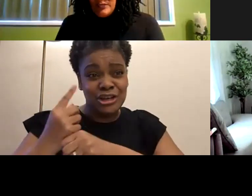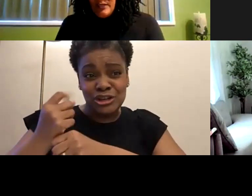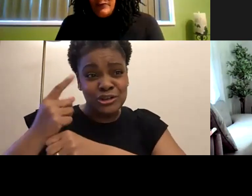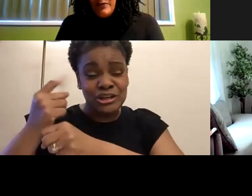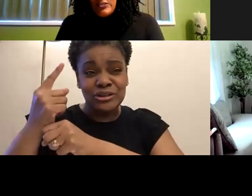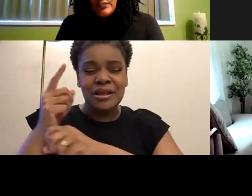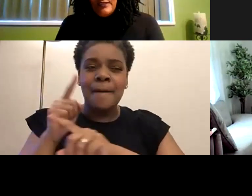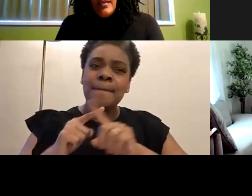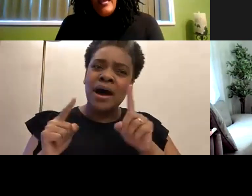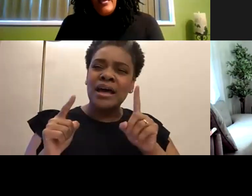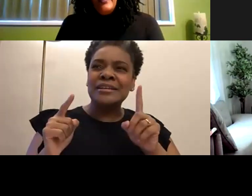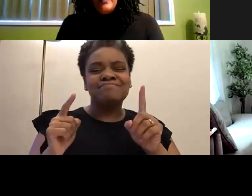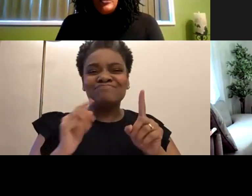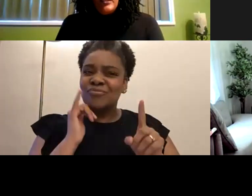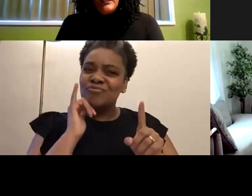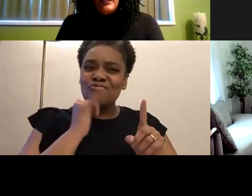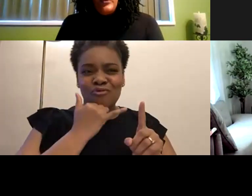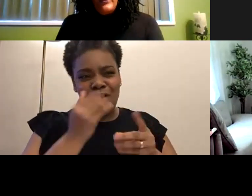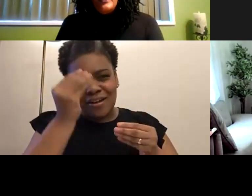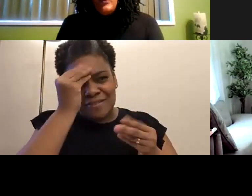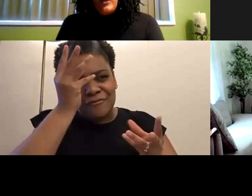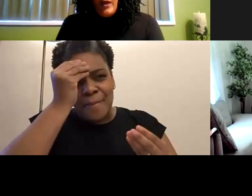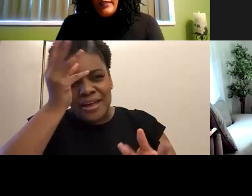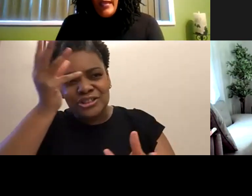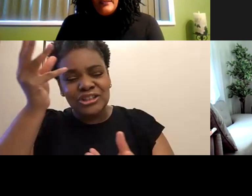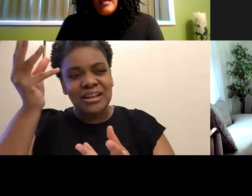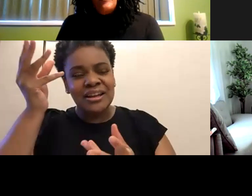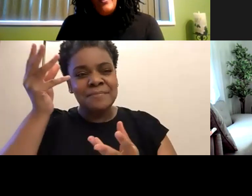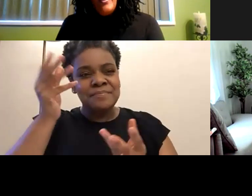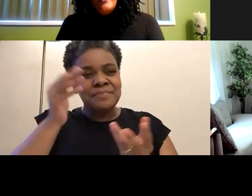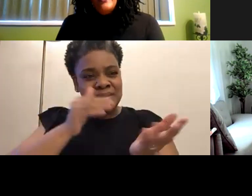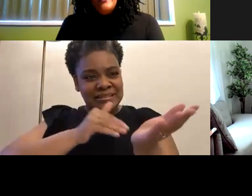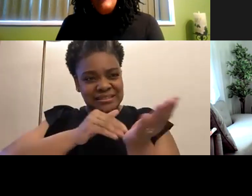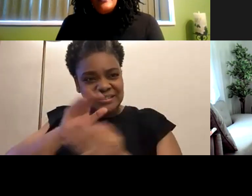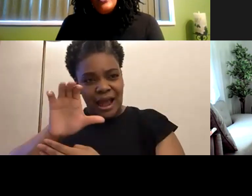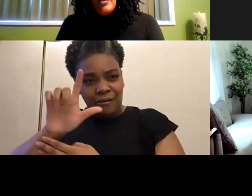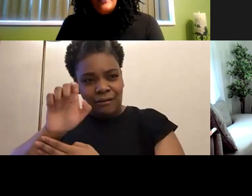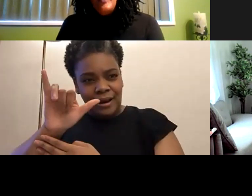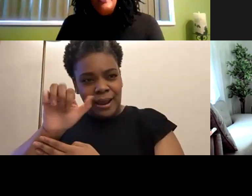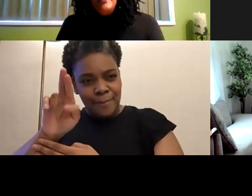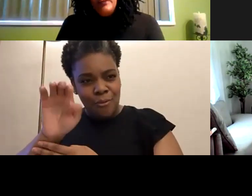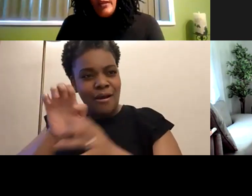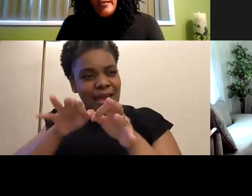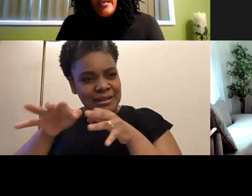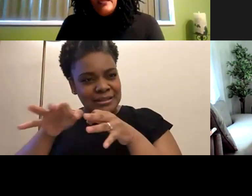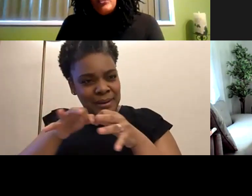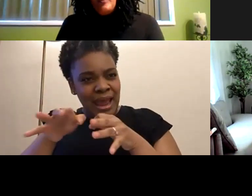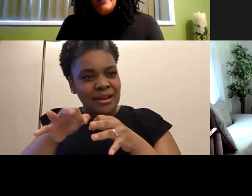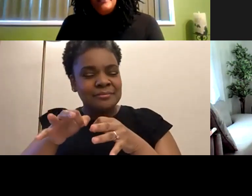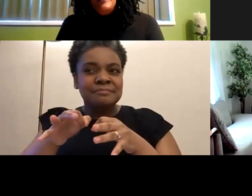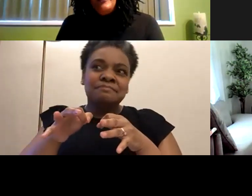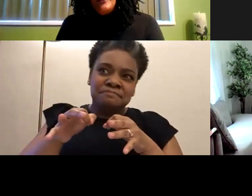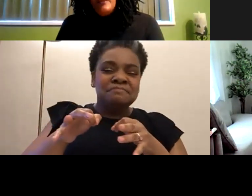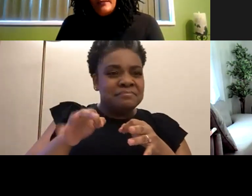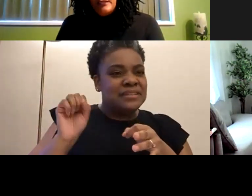just misinformation. And as Dr. Claiborne already spoke about that, the message has to be delivered, right? I think it's all